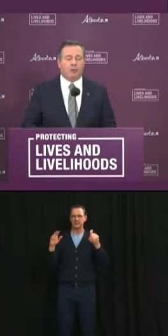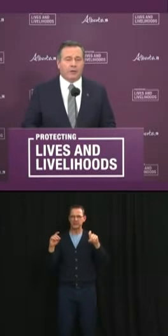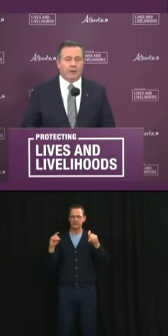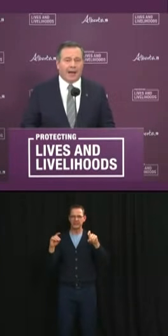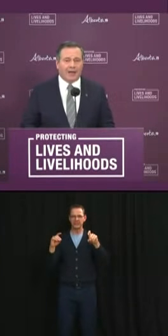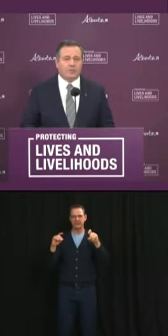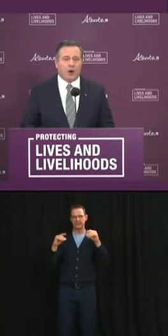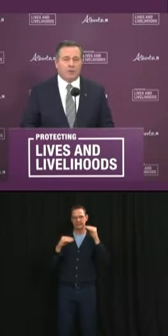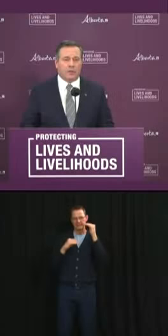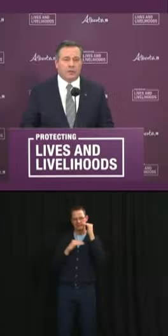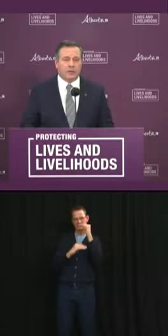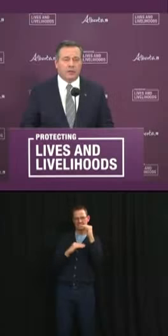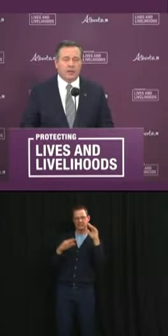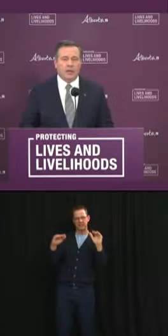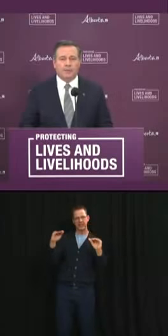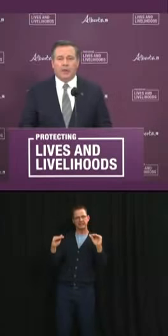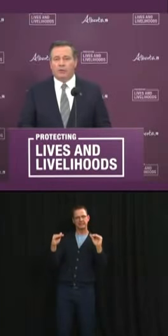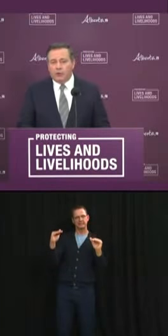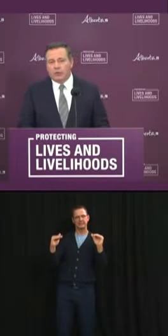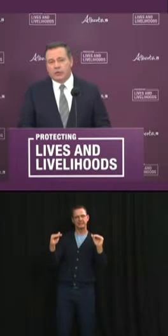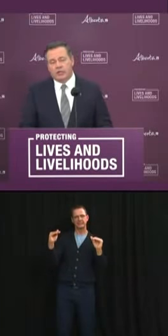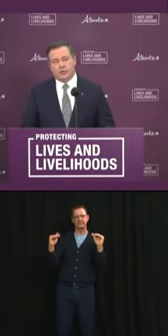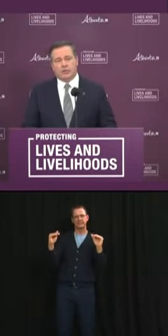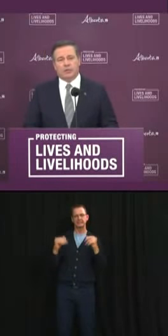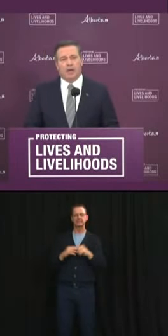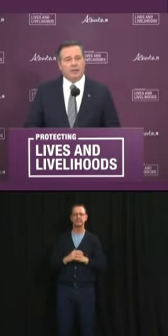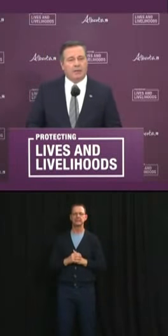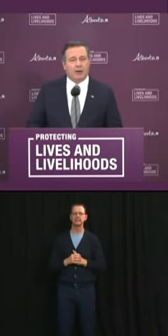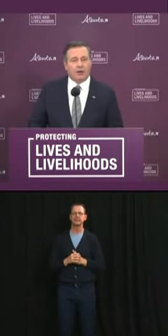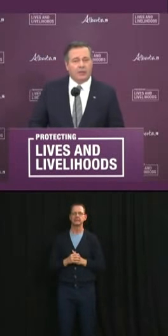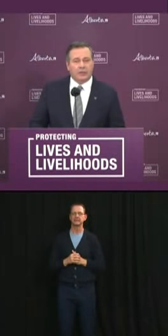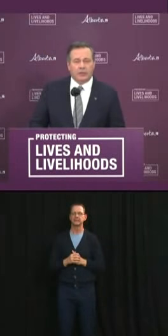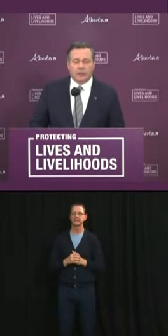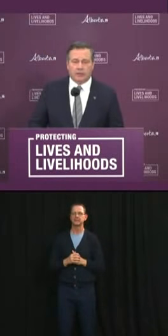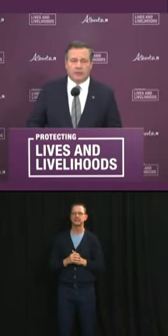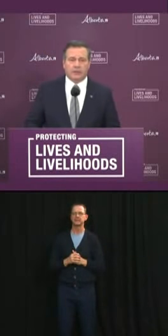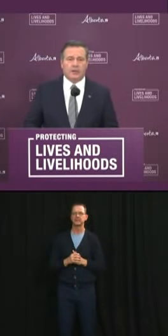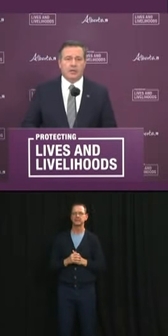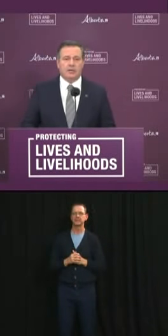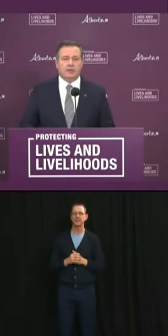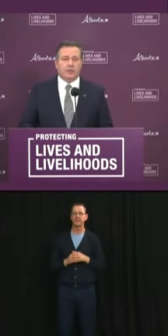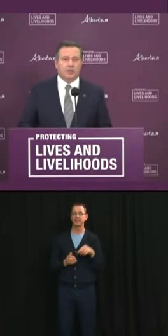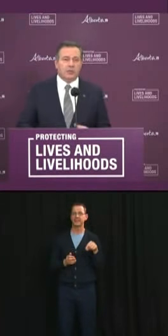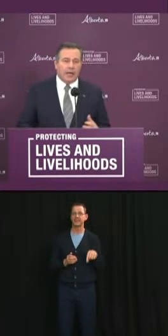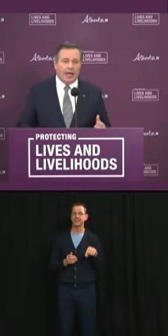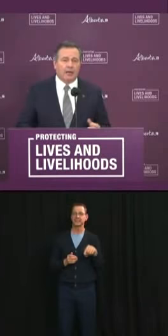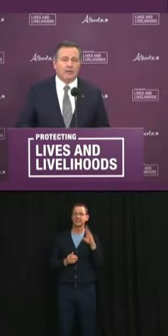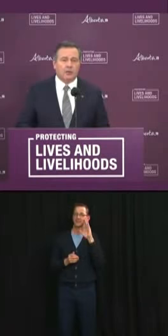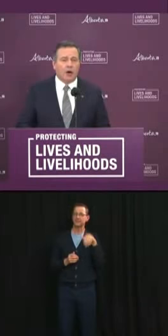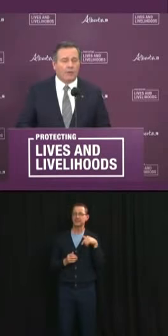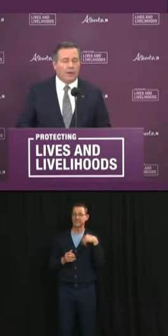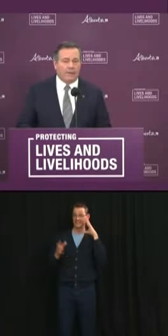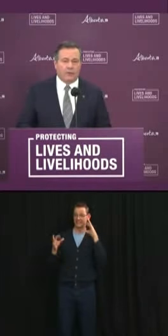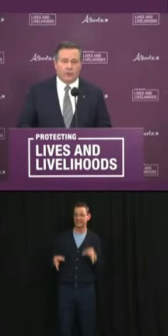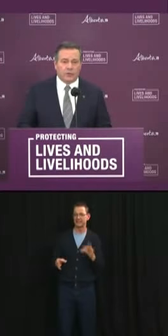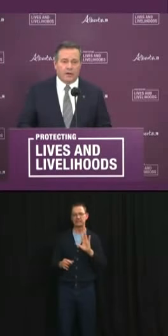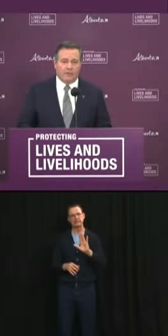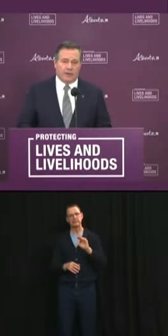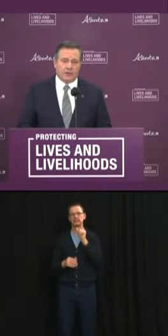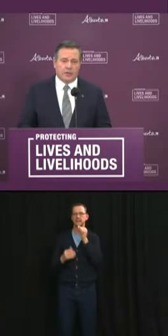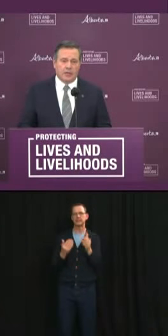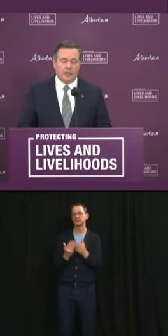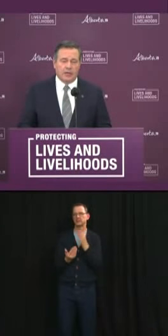now we're in the last part of this. Few decisions in this pandemic are easy decisions. Decisions can and do often have